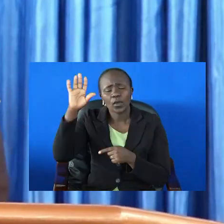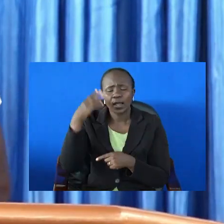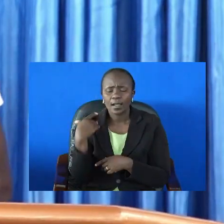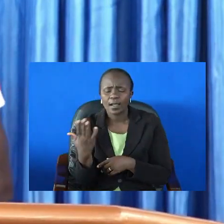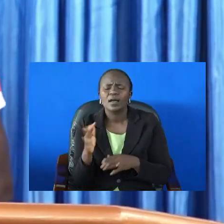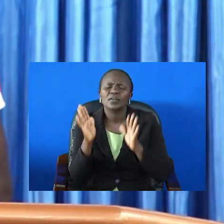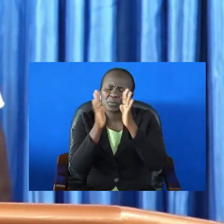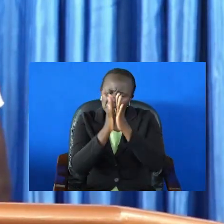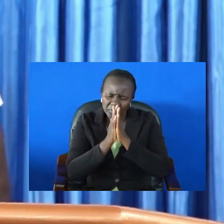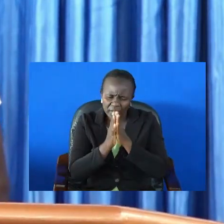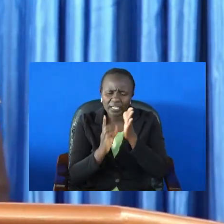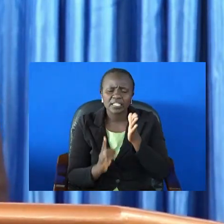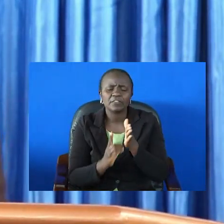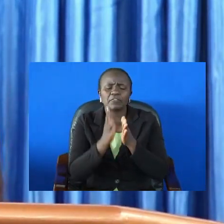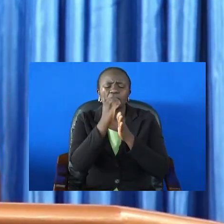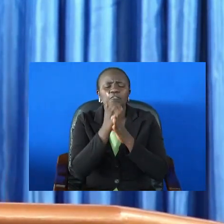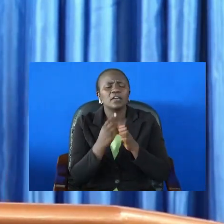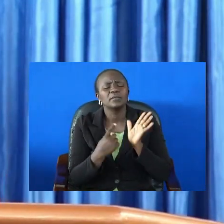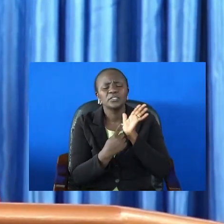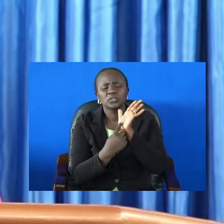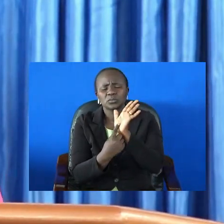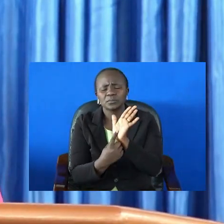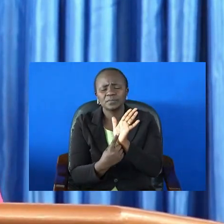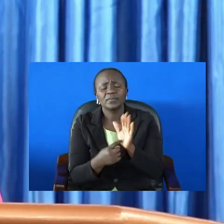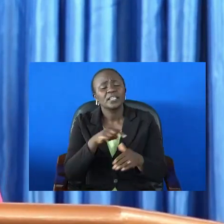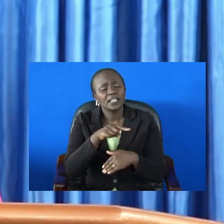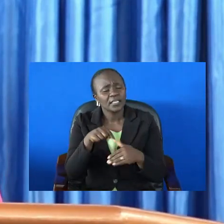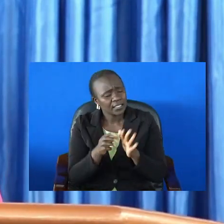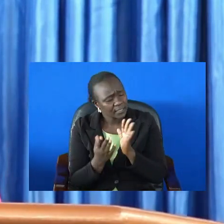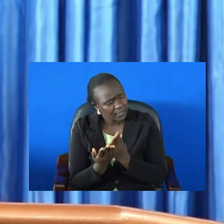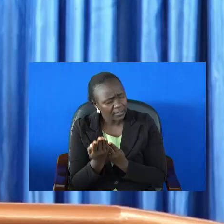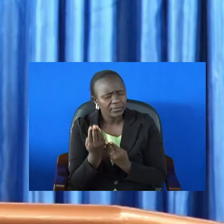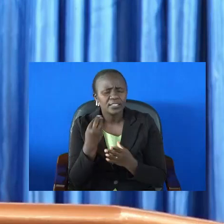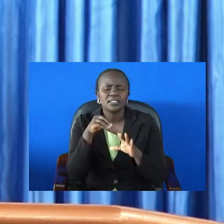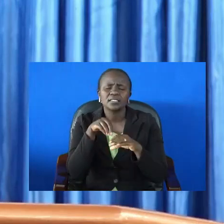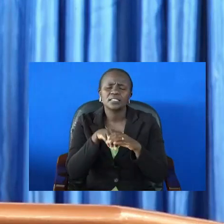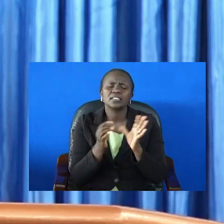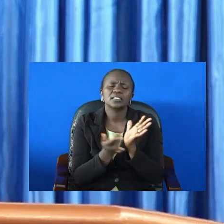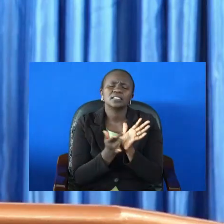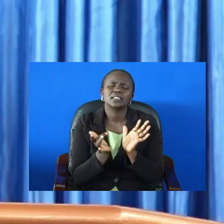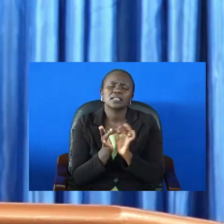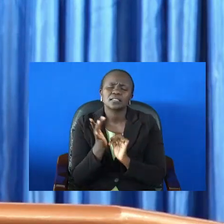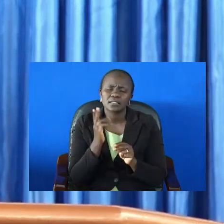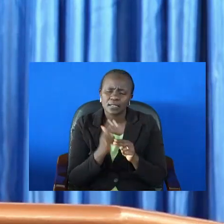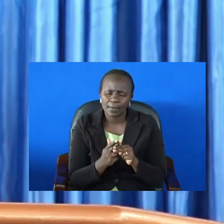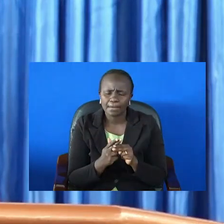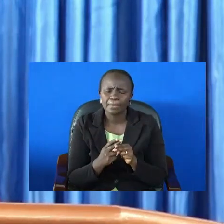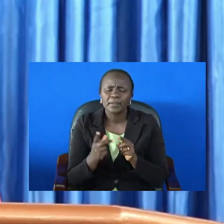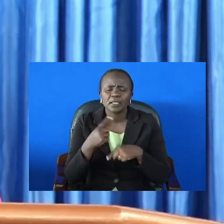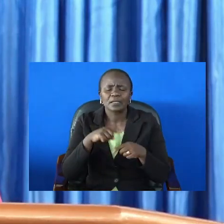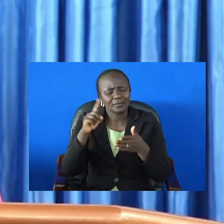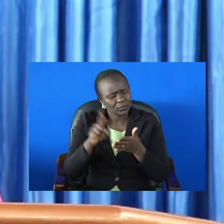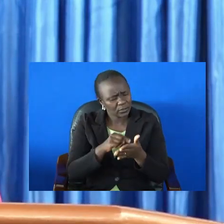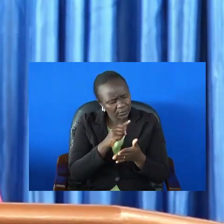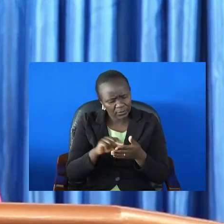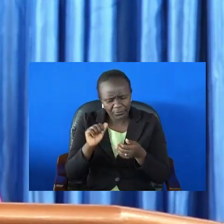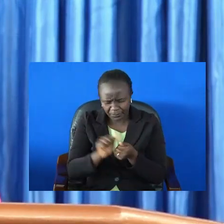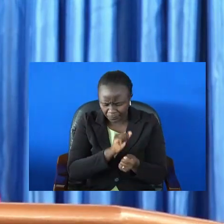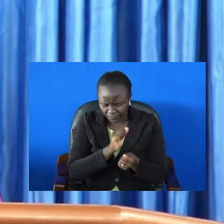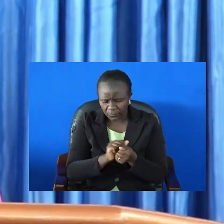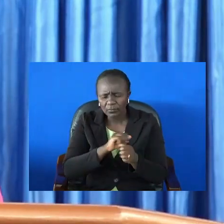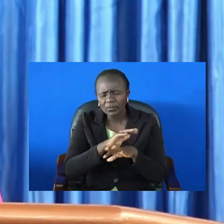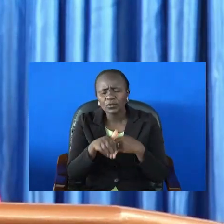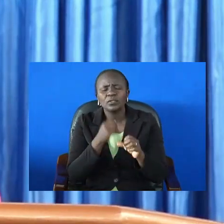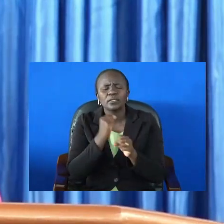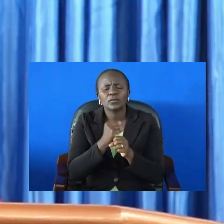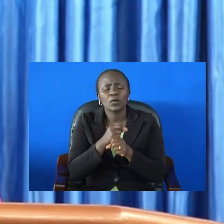I want to pray for your divine intervention in this service in the name of Jesus. Lord, I want to cancel every work of the